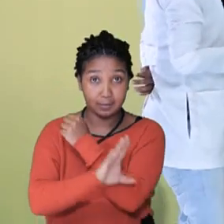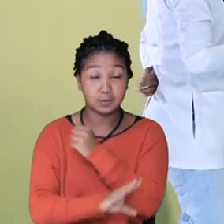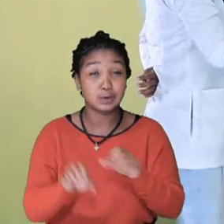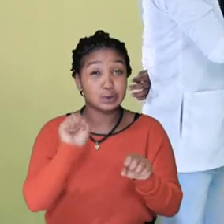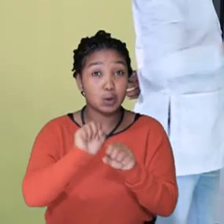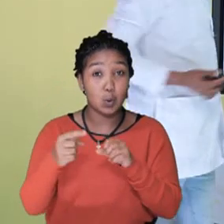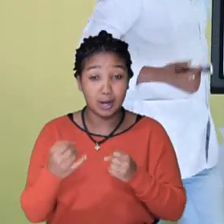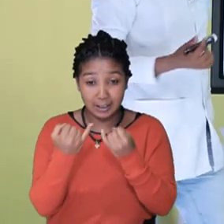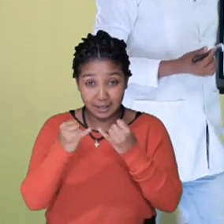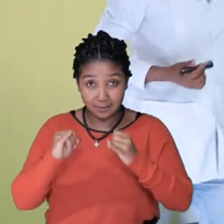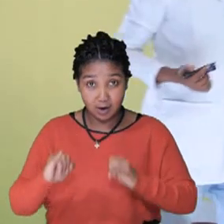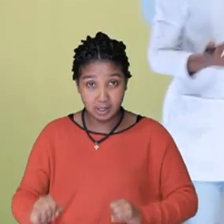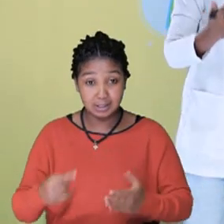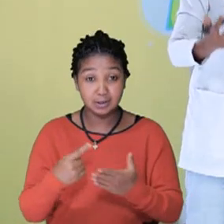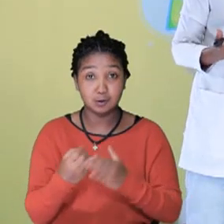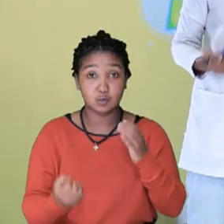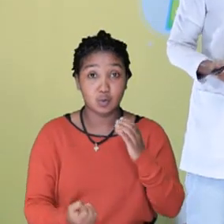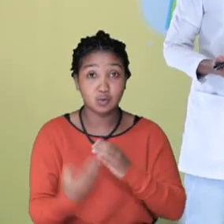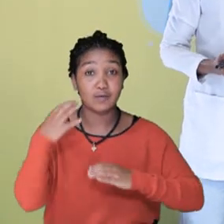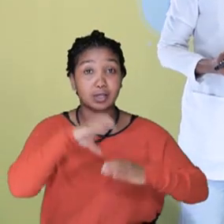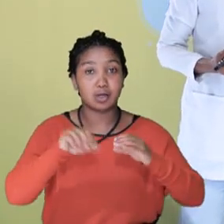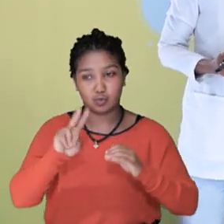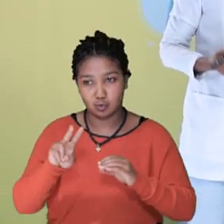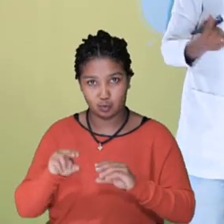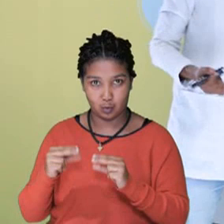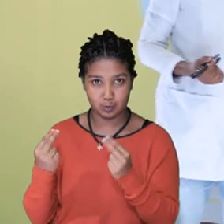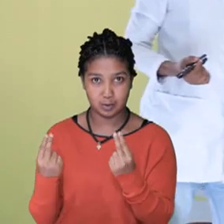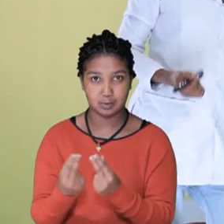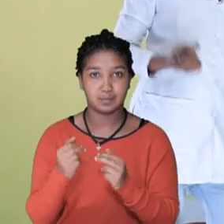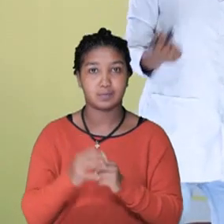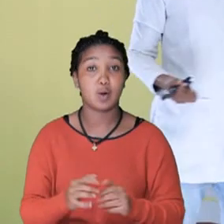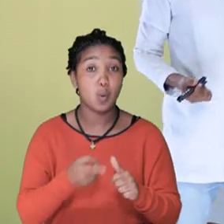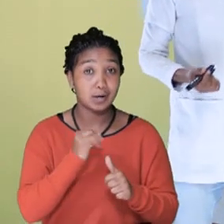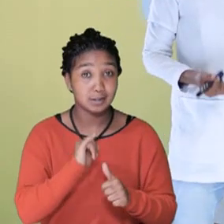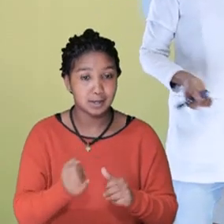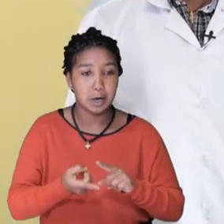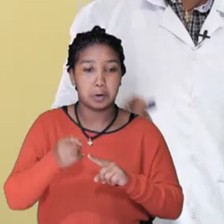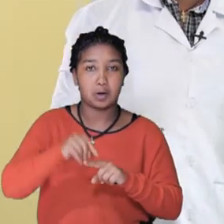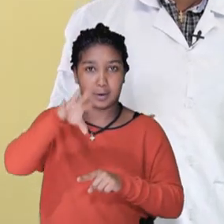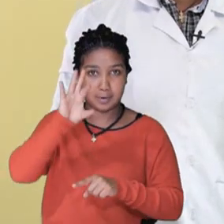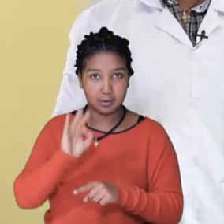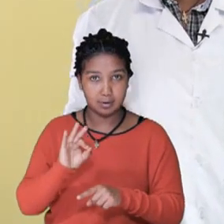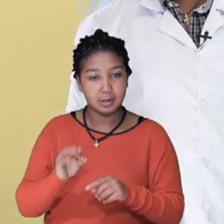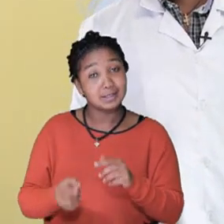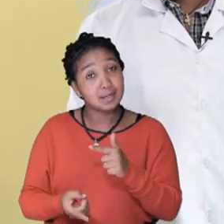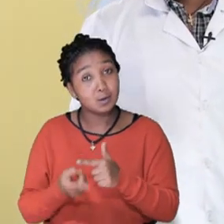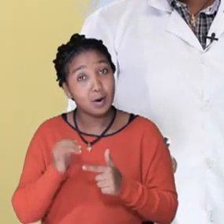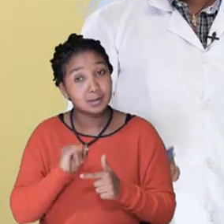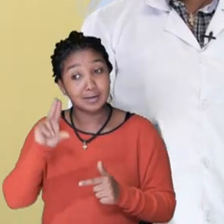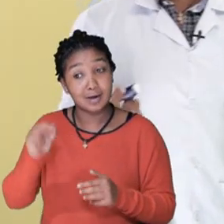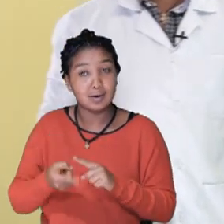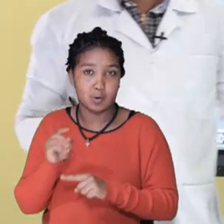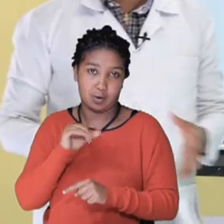can divide this source of heat into two groups. One is renewable, the other one is